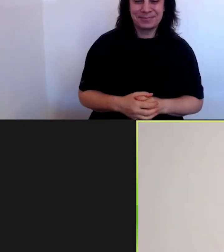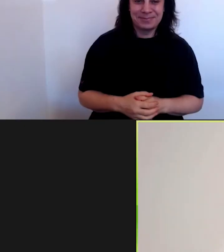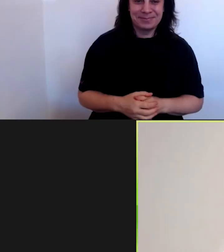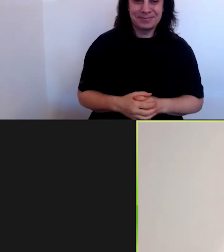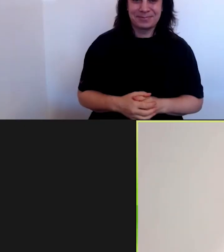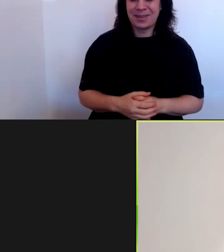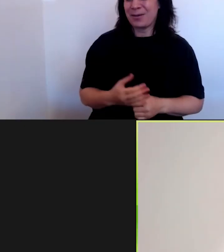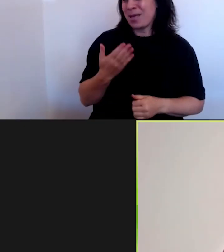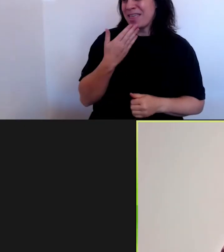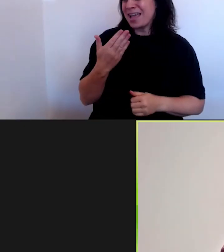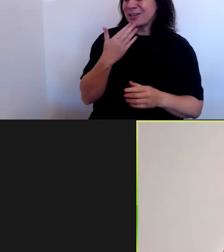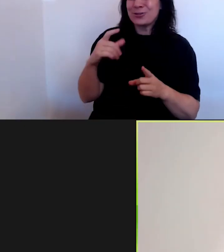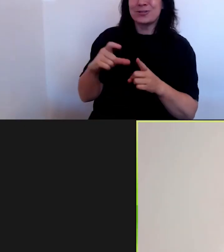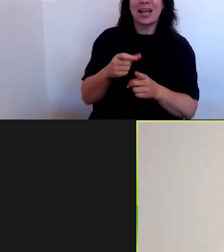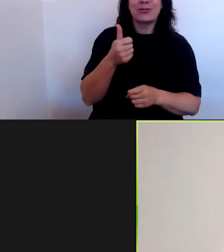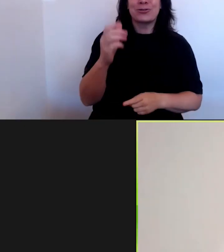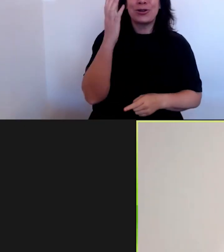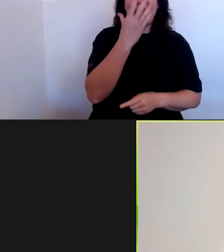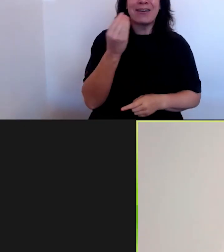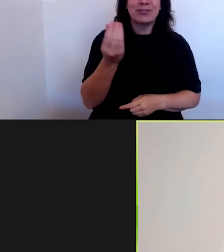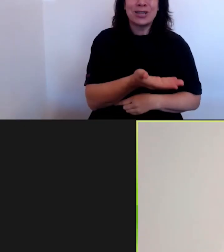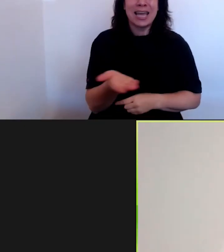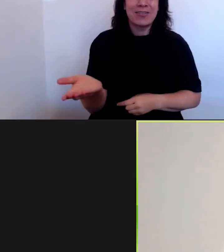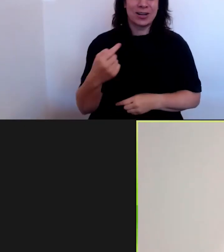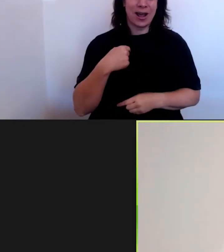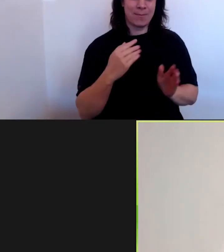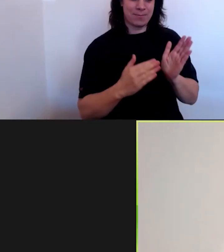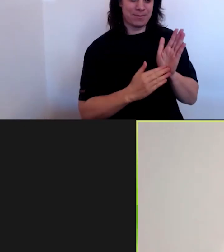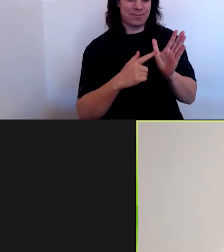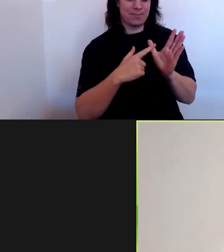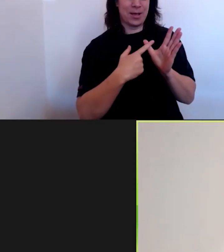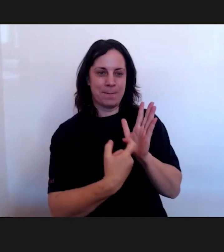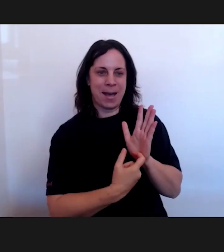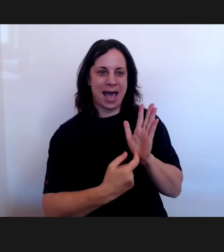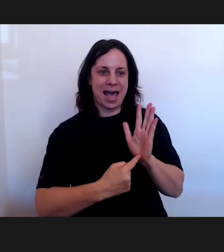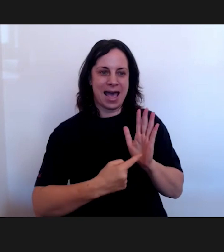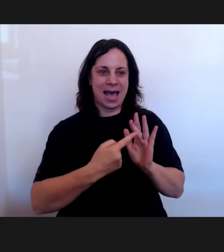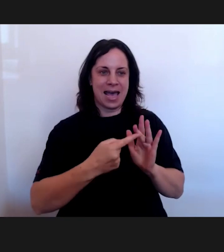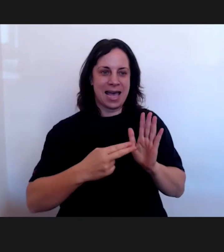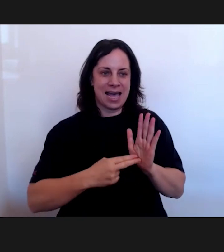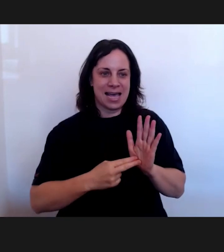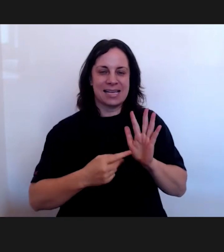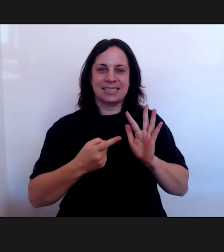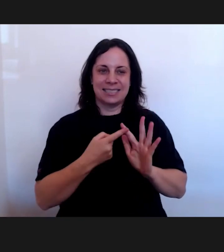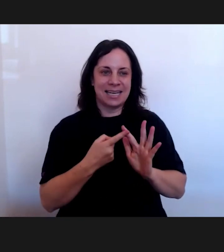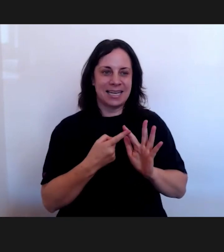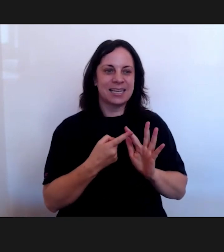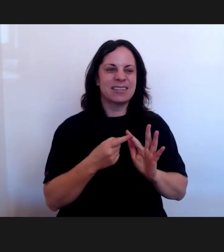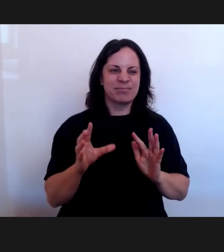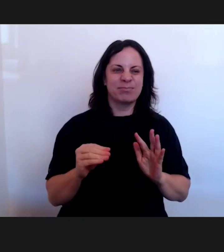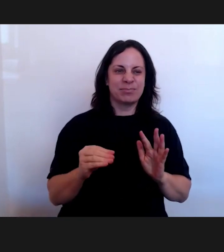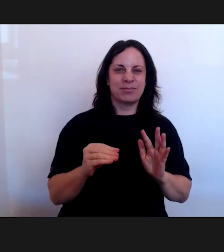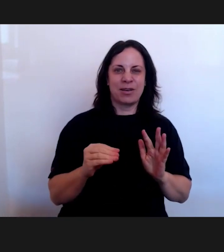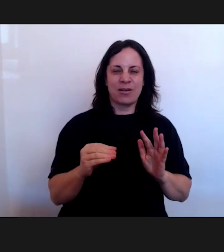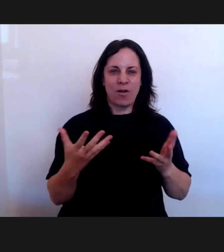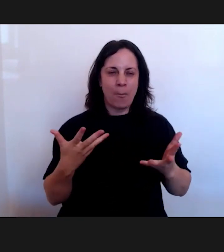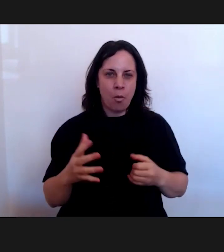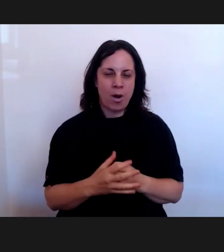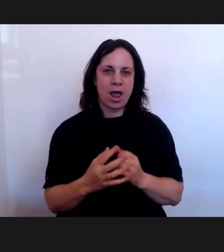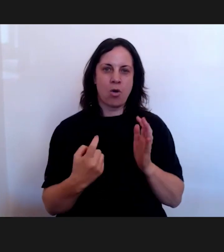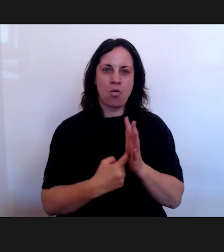Thank you, Daniel, and good afternoon, everyone. My name is Martin Utahemuka. I am originally from Rwanda, but have been living in New Zealand